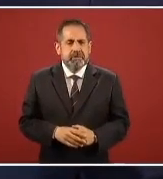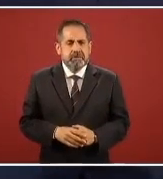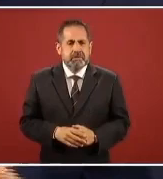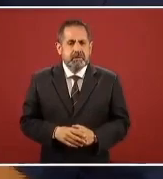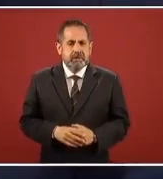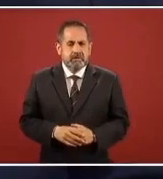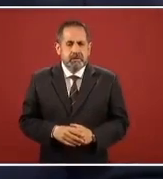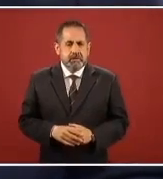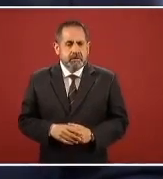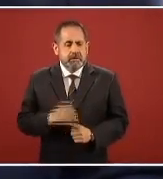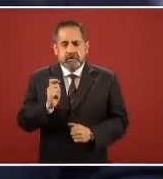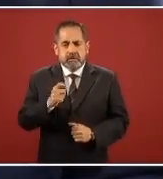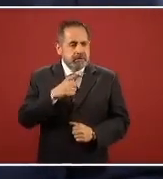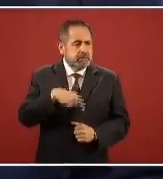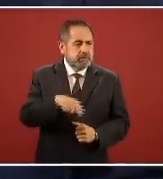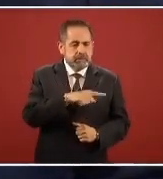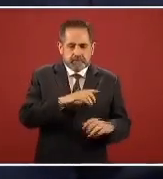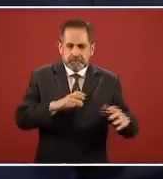Que